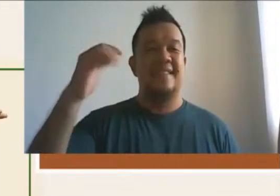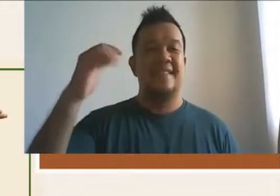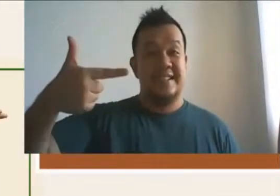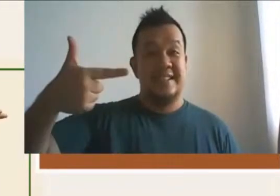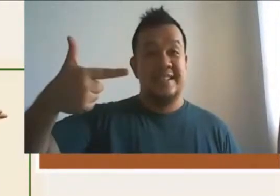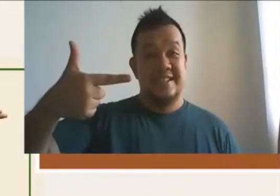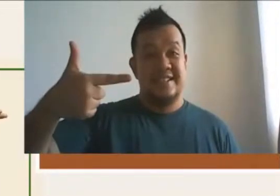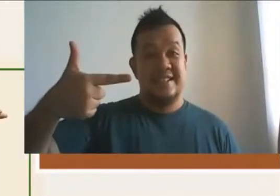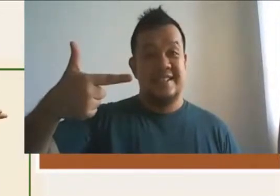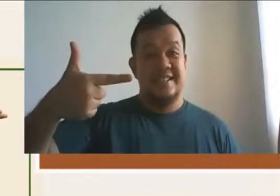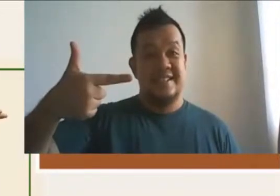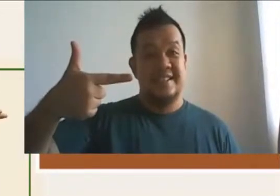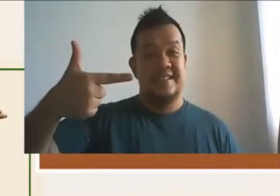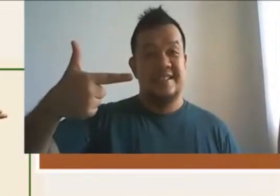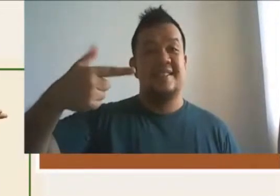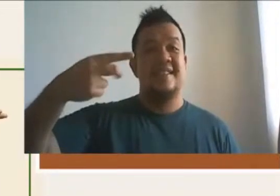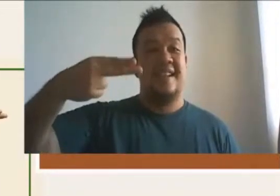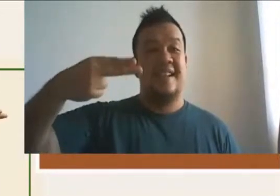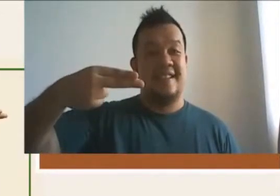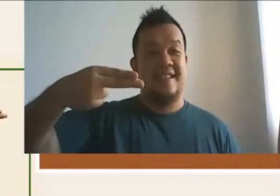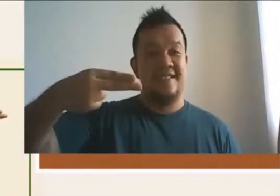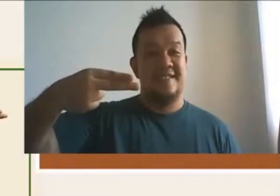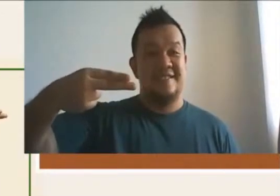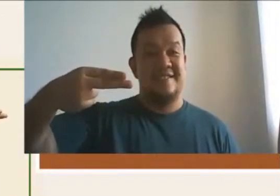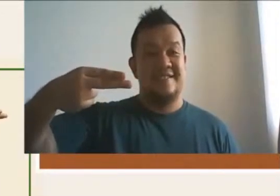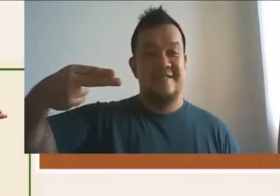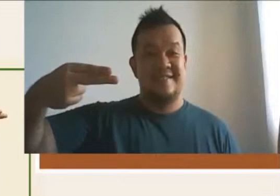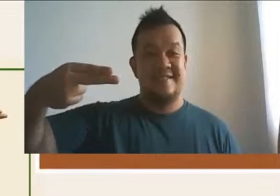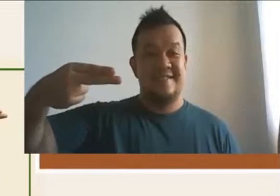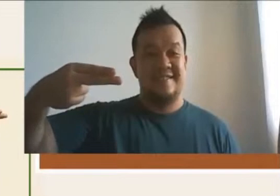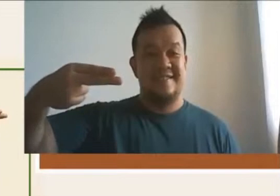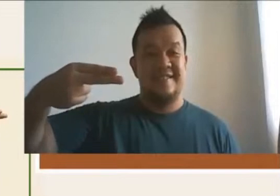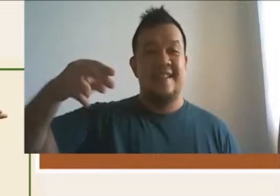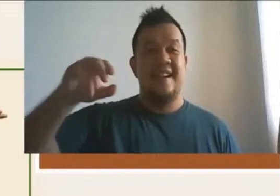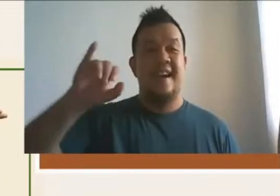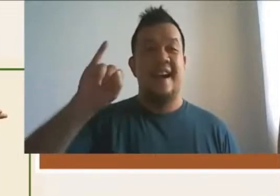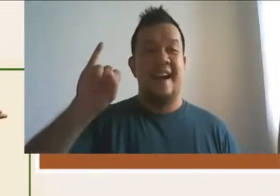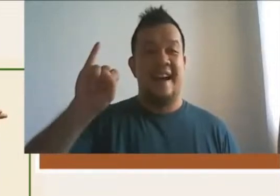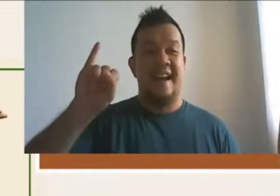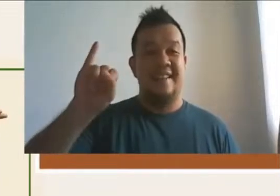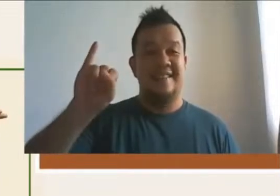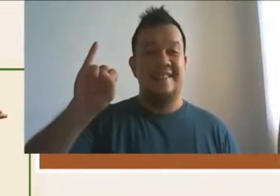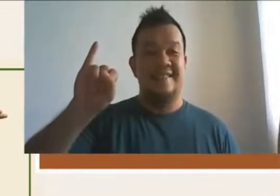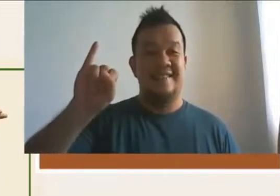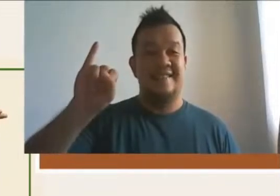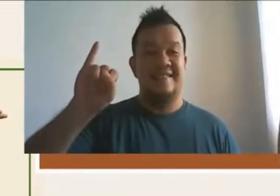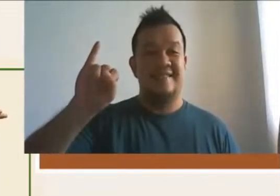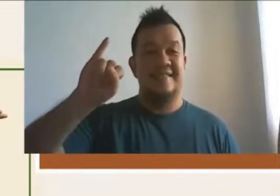I, J, K,